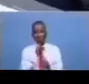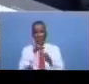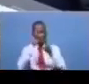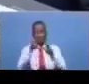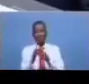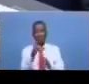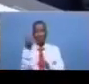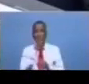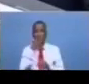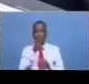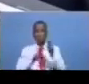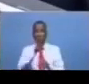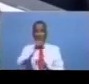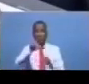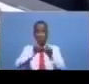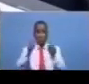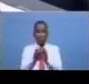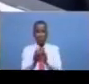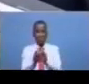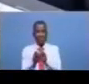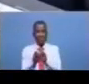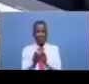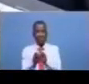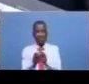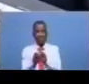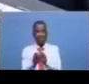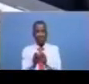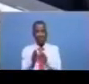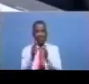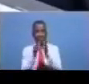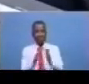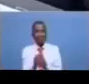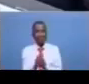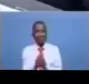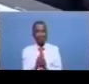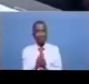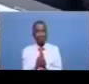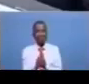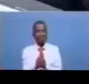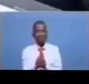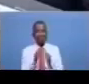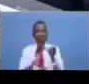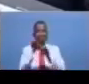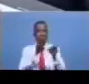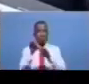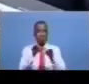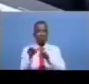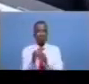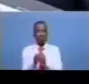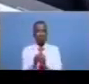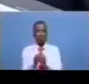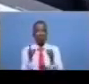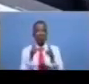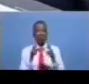from spokespersons of the second respondent for lawyer for the petitioner, in the course of these proceedings, for